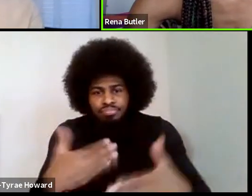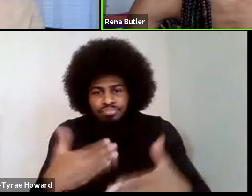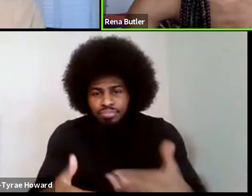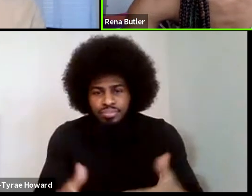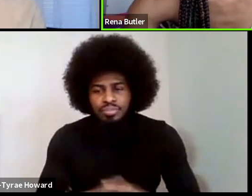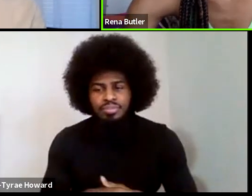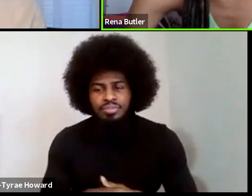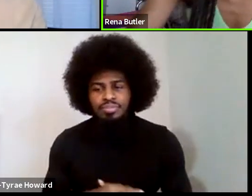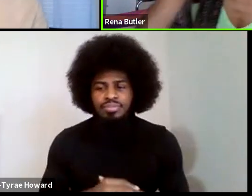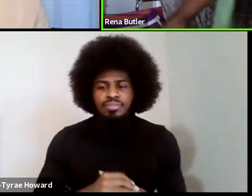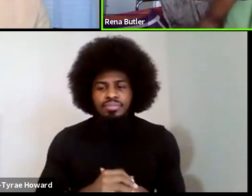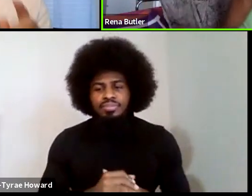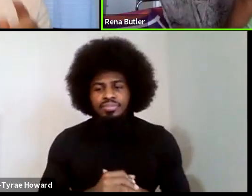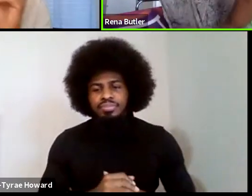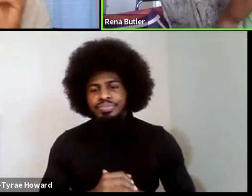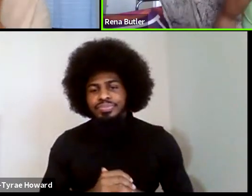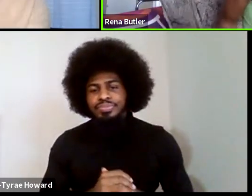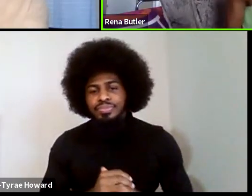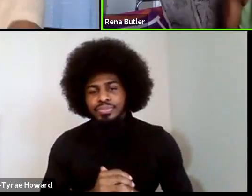All right, so